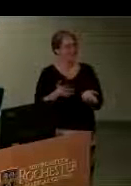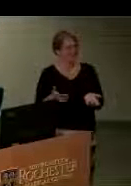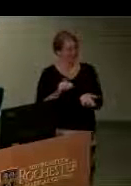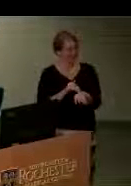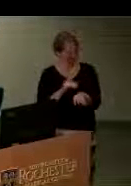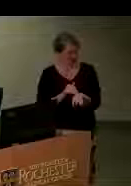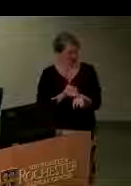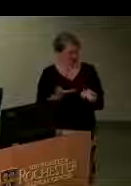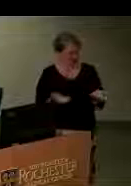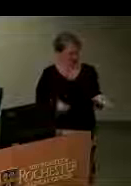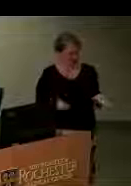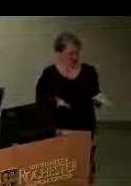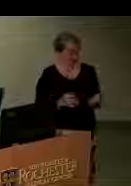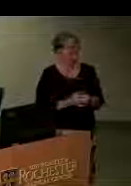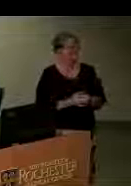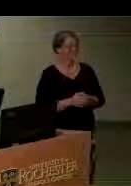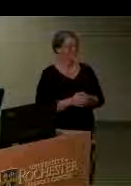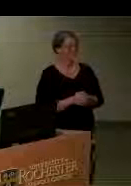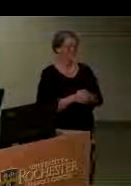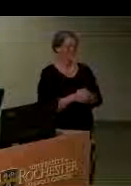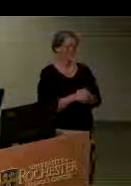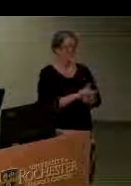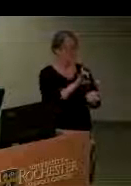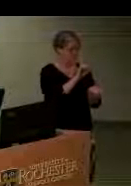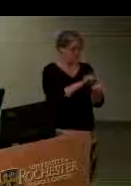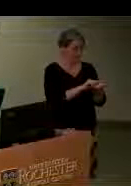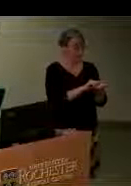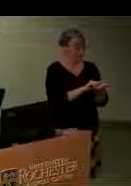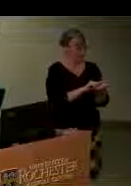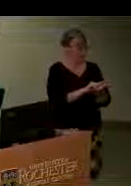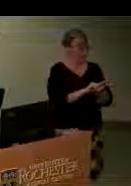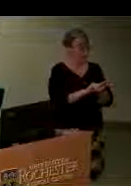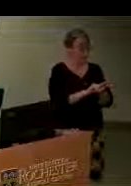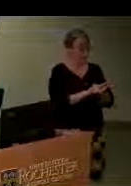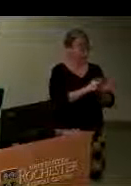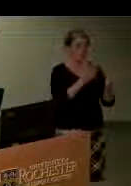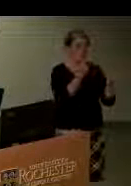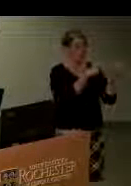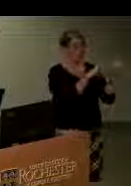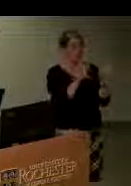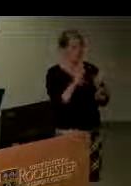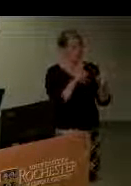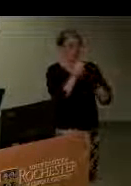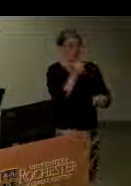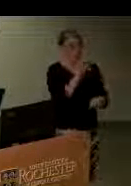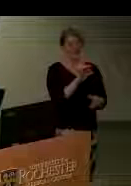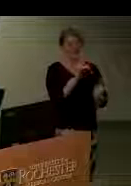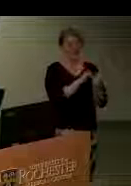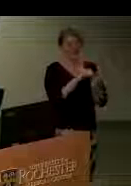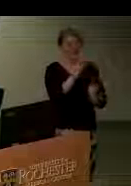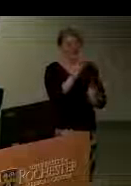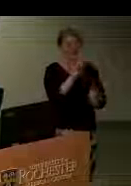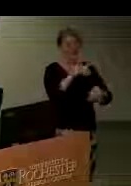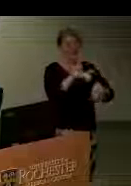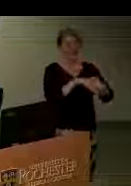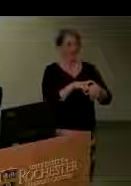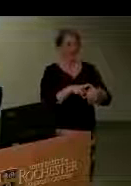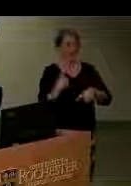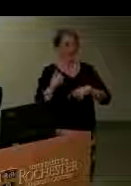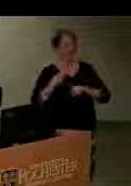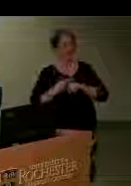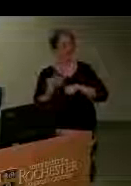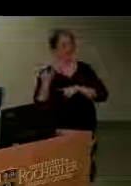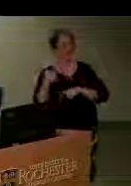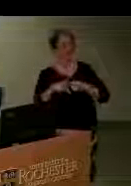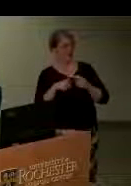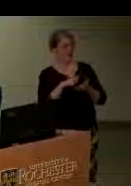And then this paper, which was published, has been cited 19,400 and 39 times as of 2 months ago when I wrote